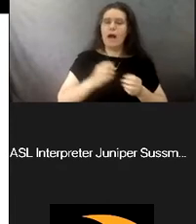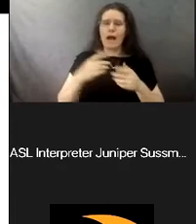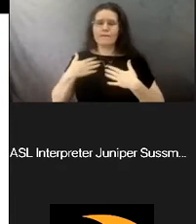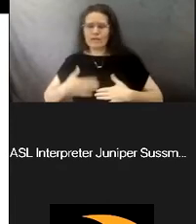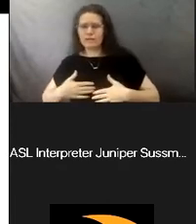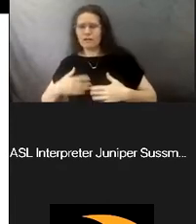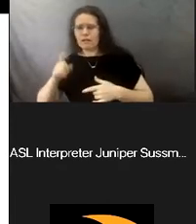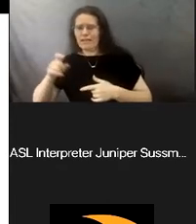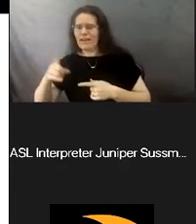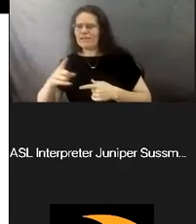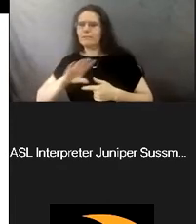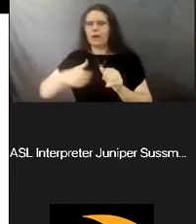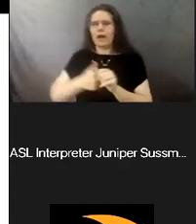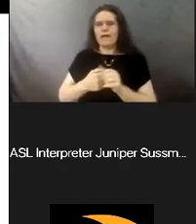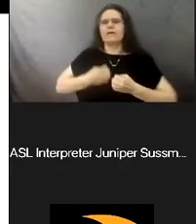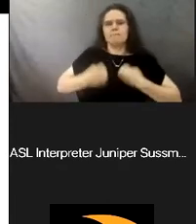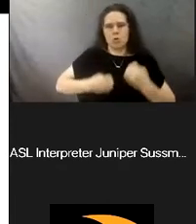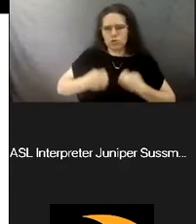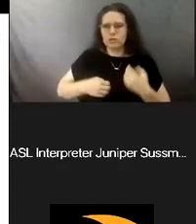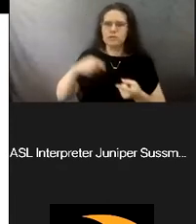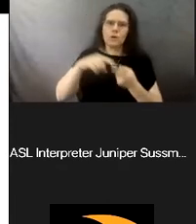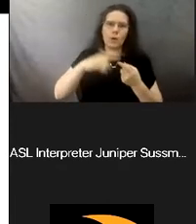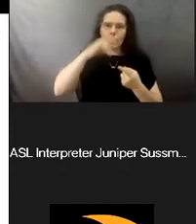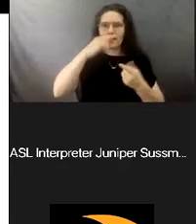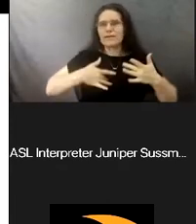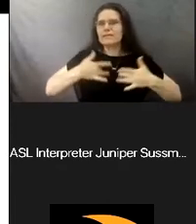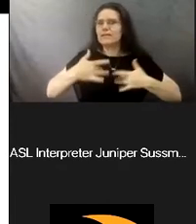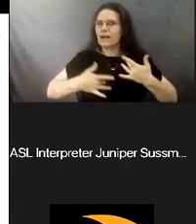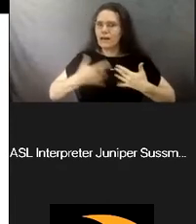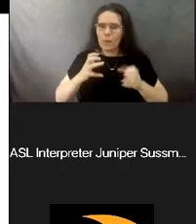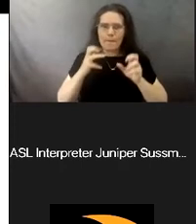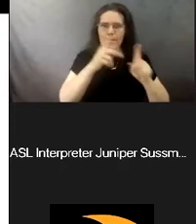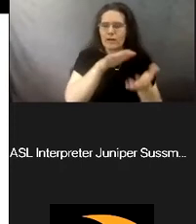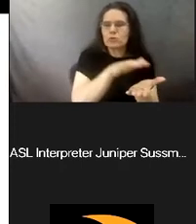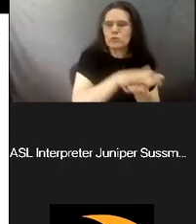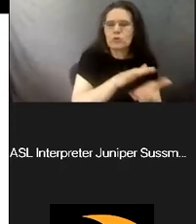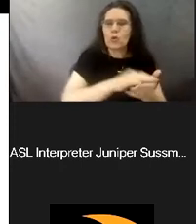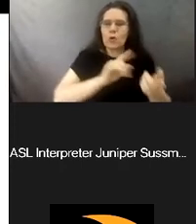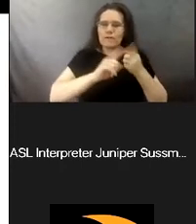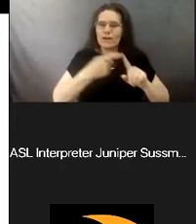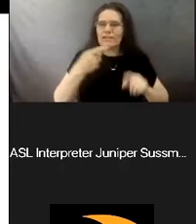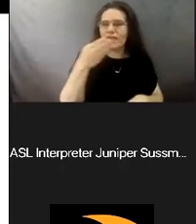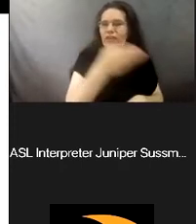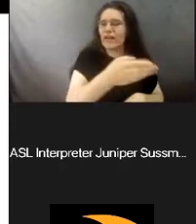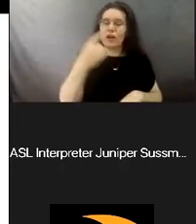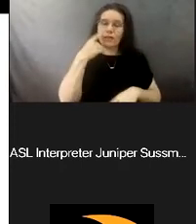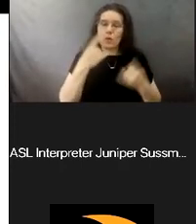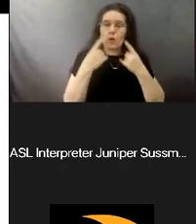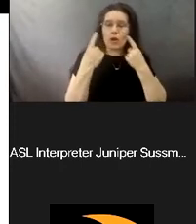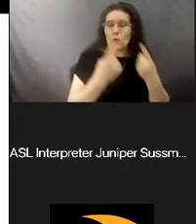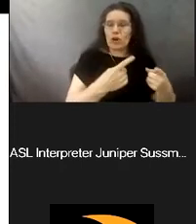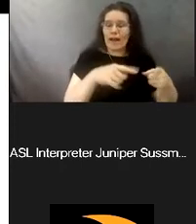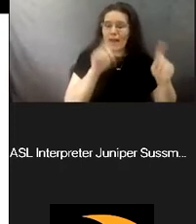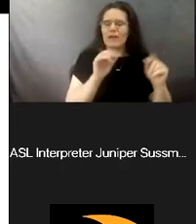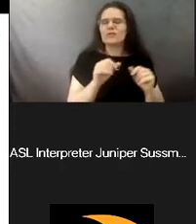is a child who's excited about going back to school. They believe that things are going to be in place. So many children